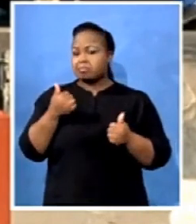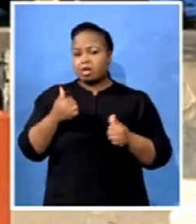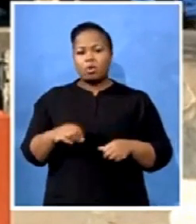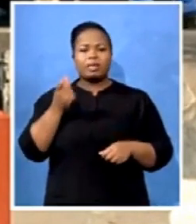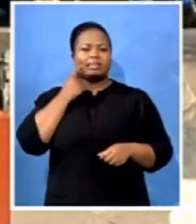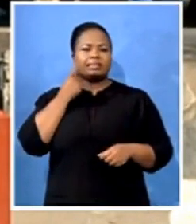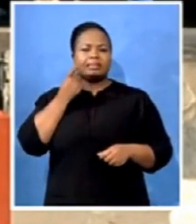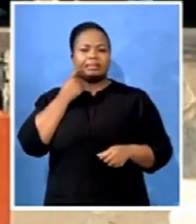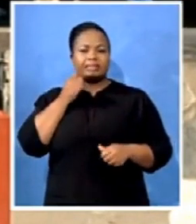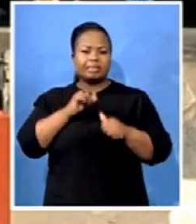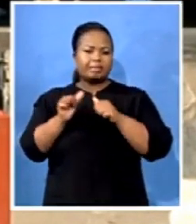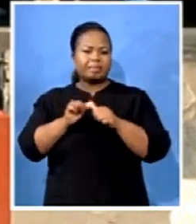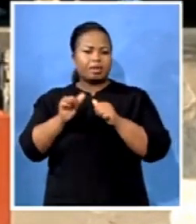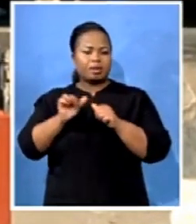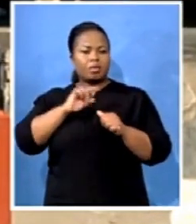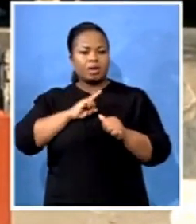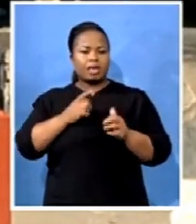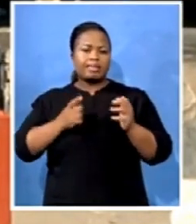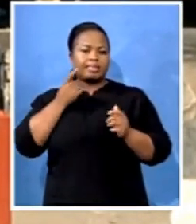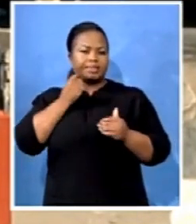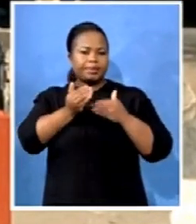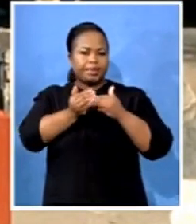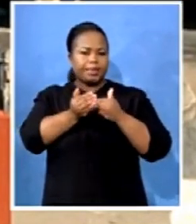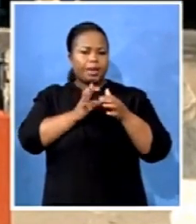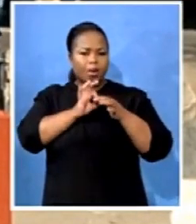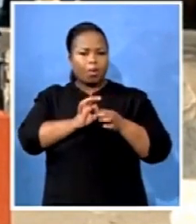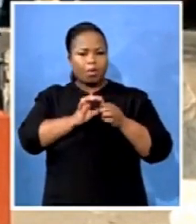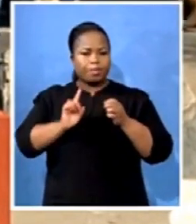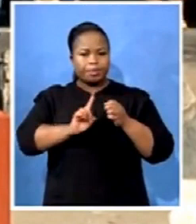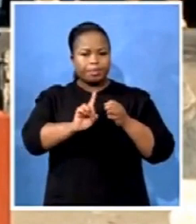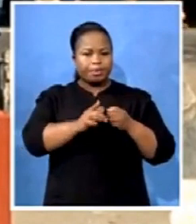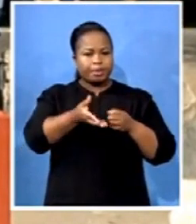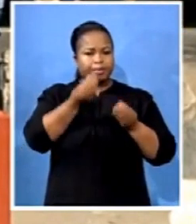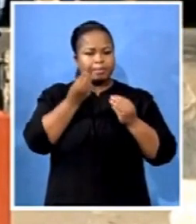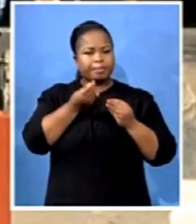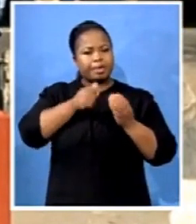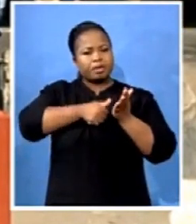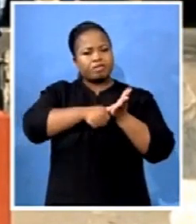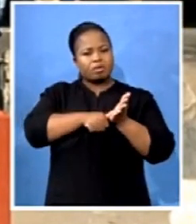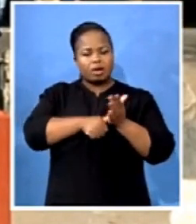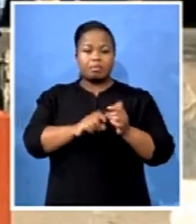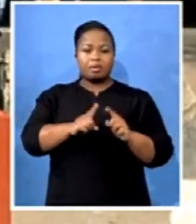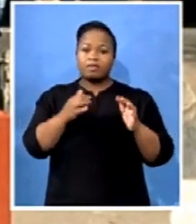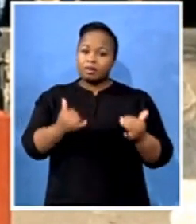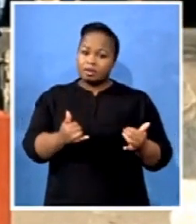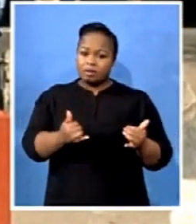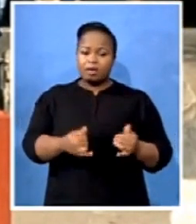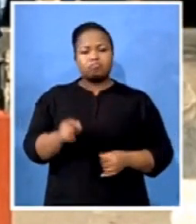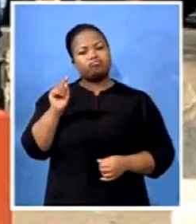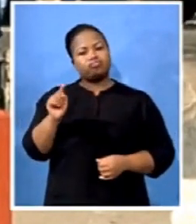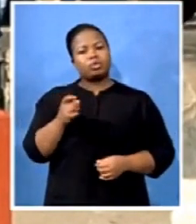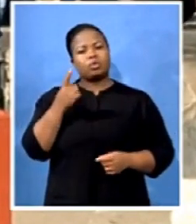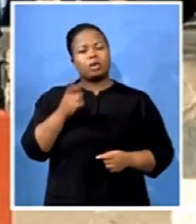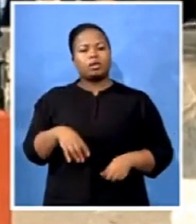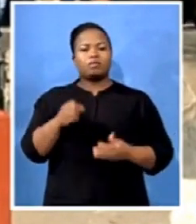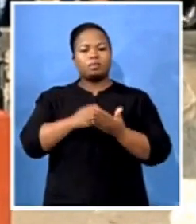grants nearer to where they stay. But at the moment, I can just say this is one of the projects that will ensure that the spread